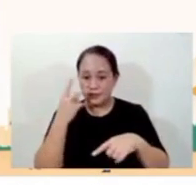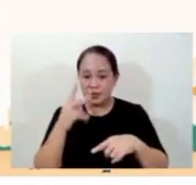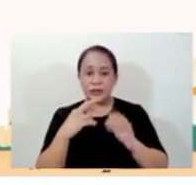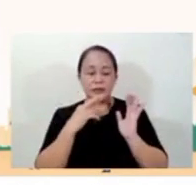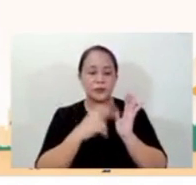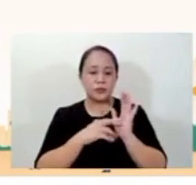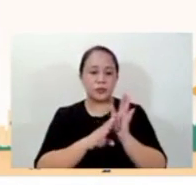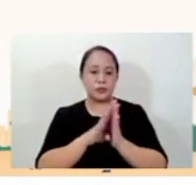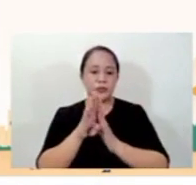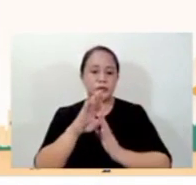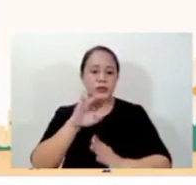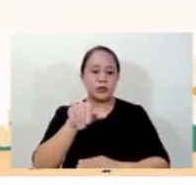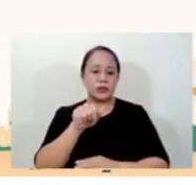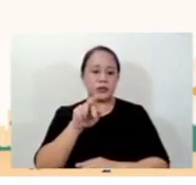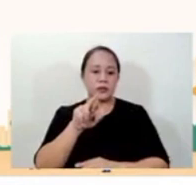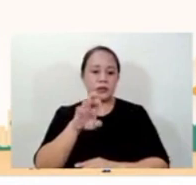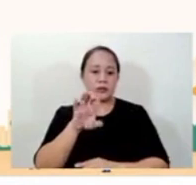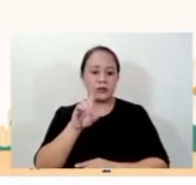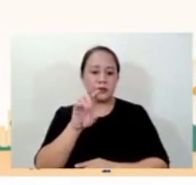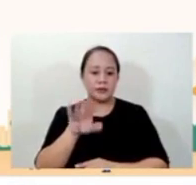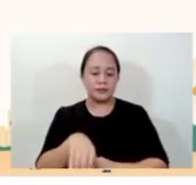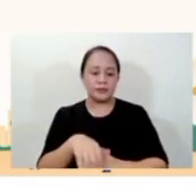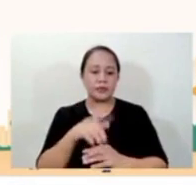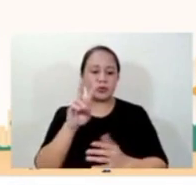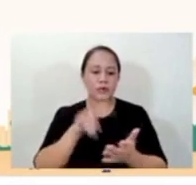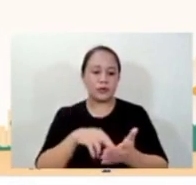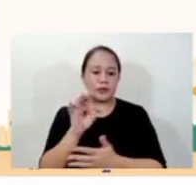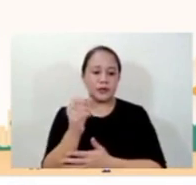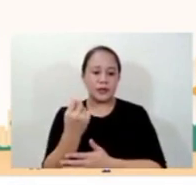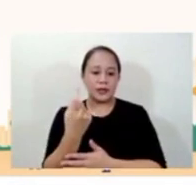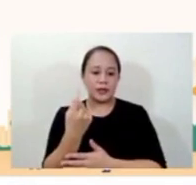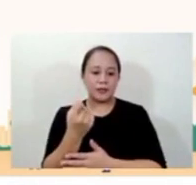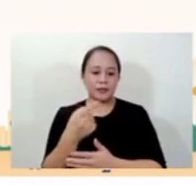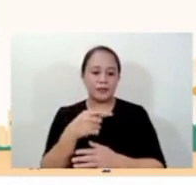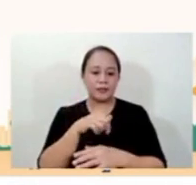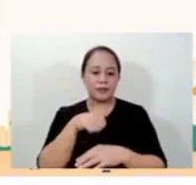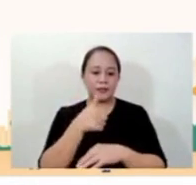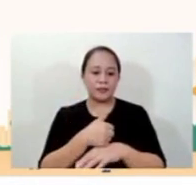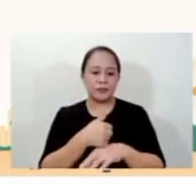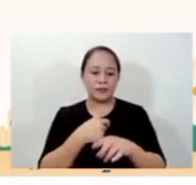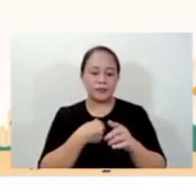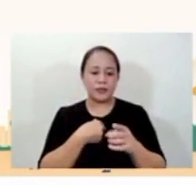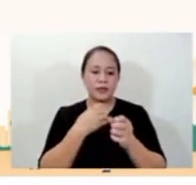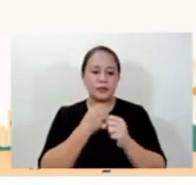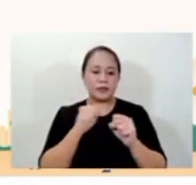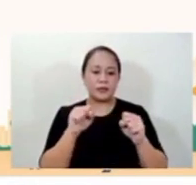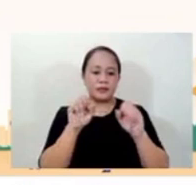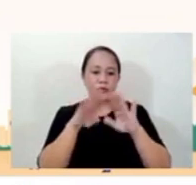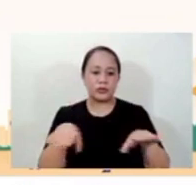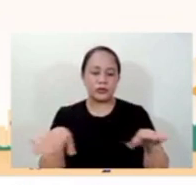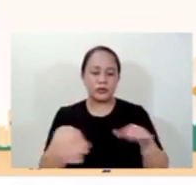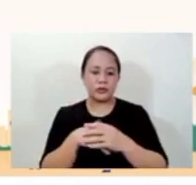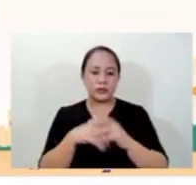by Jared Guajardo in 2011, as published by the Save the Children,